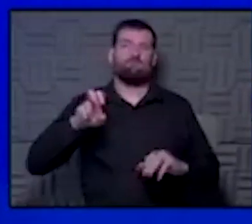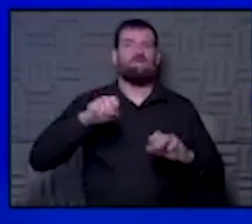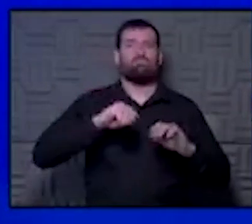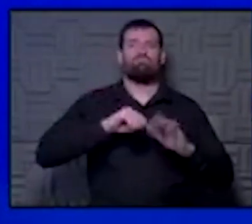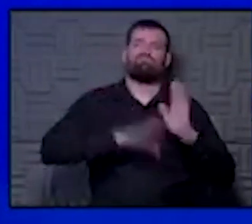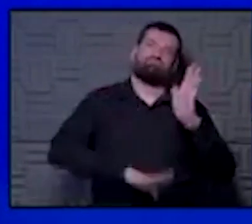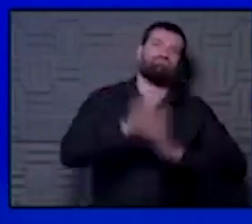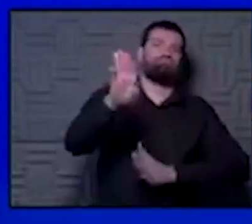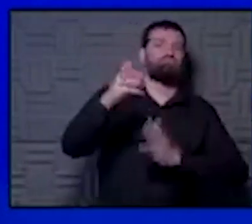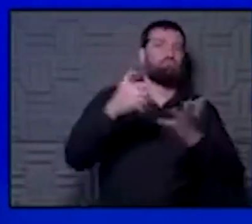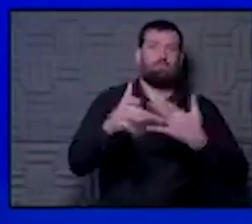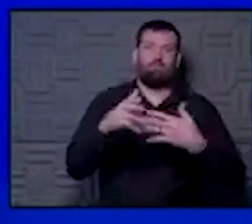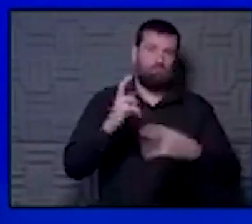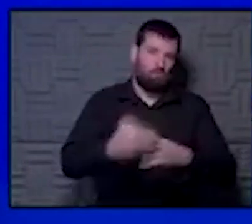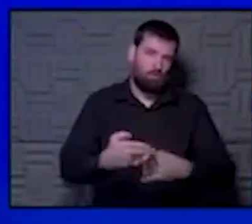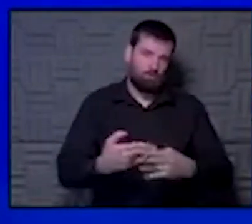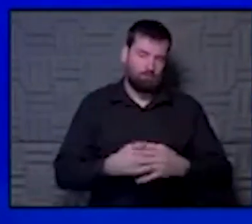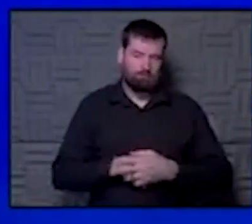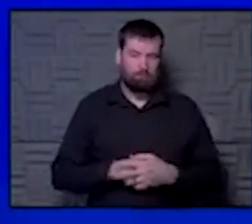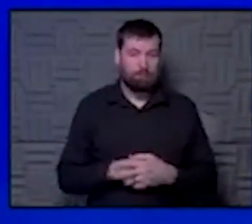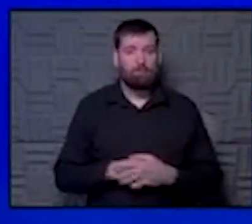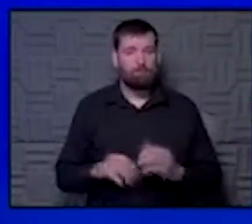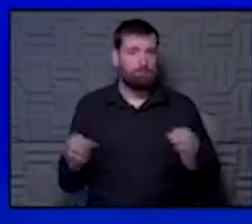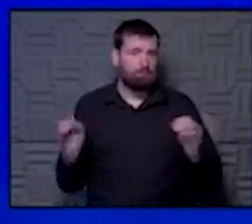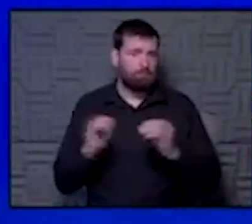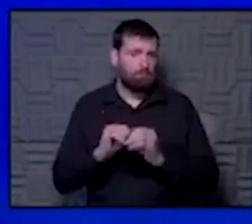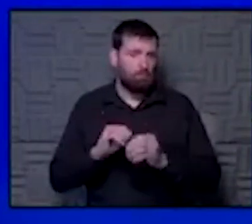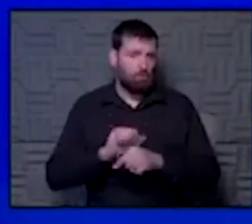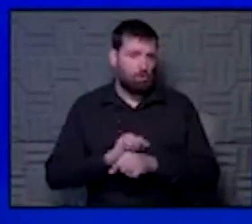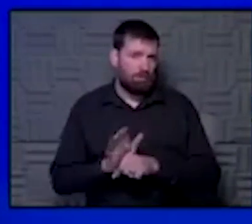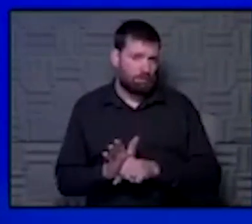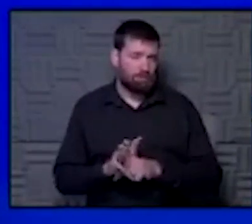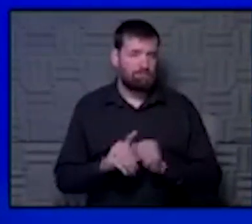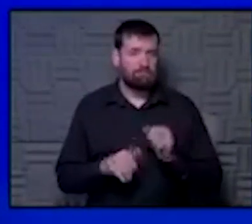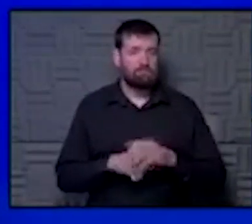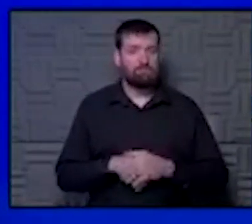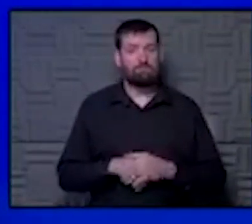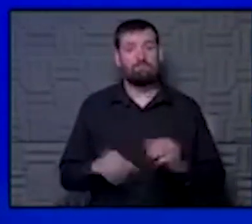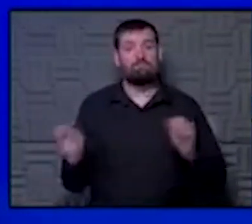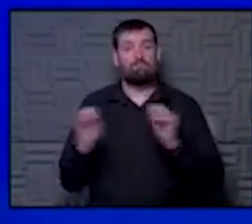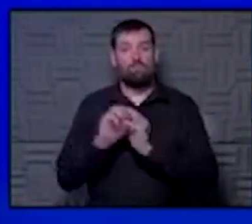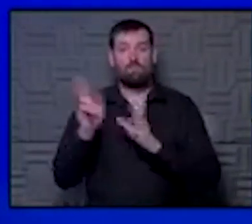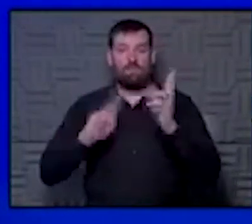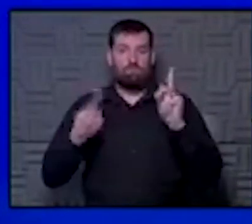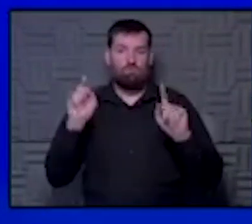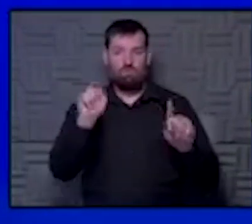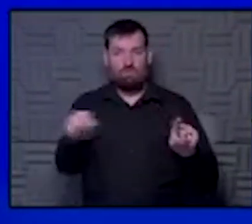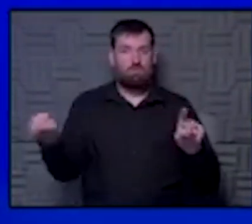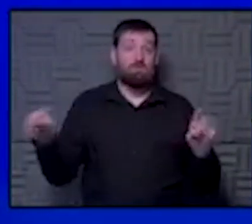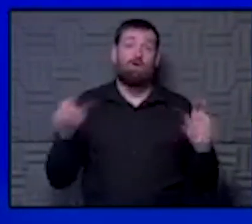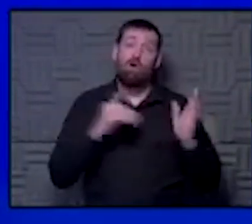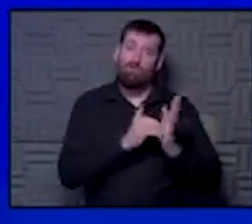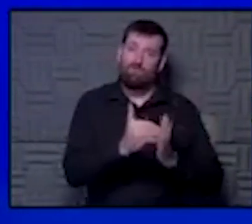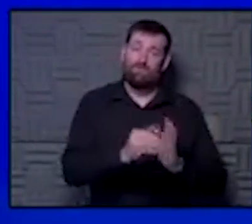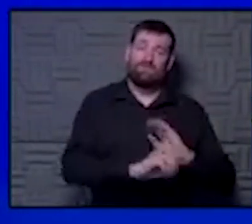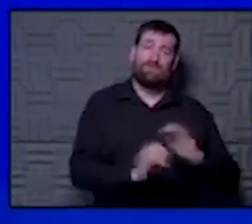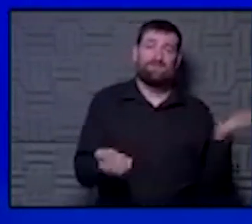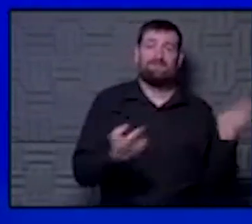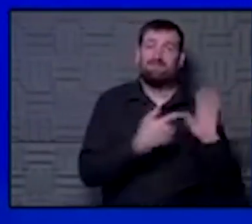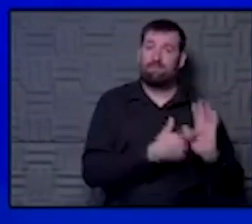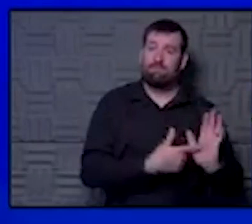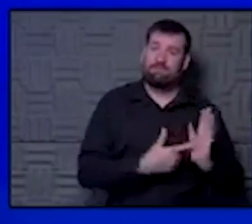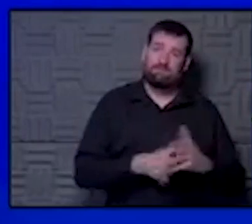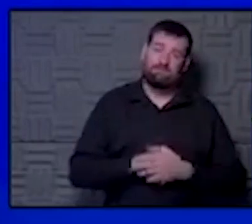going to call it, there's more COVID. There's more people who have SARS-CoV-2, often asymptomatic.